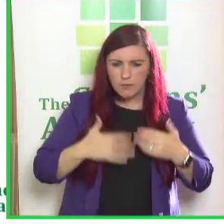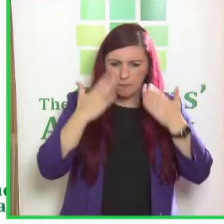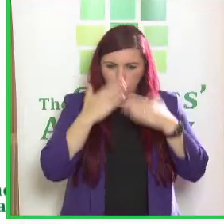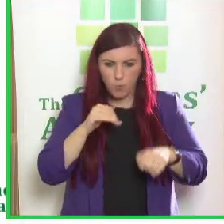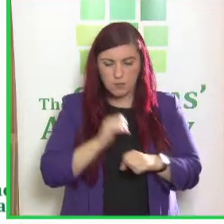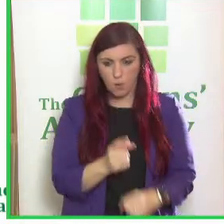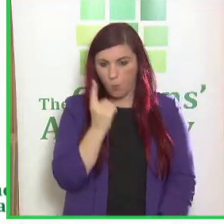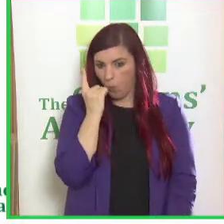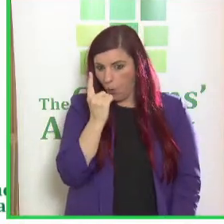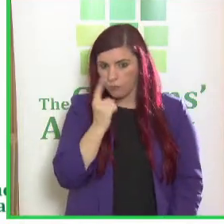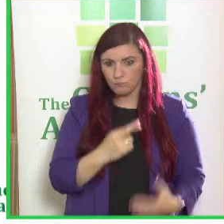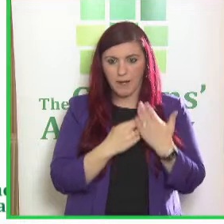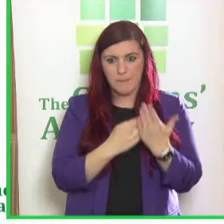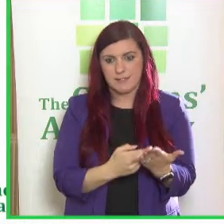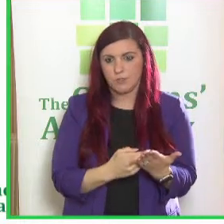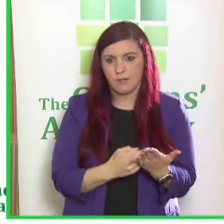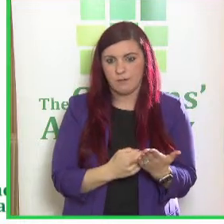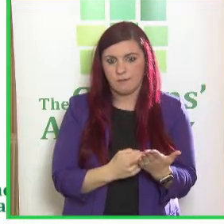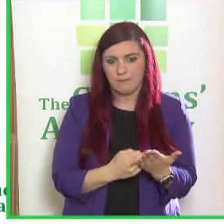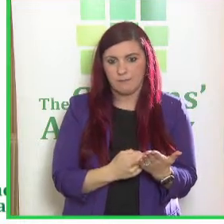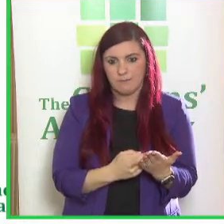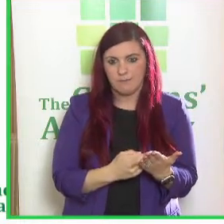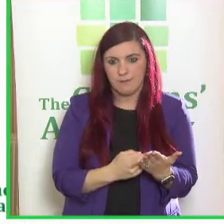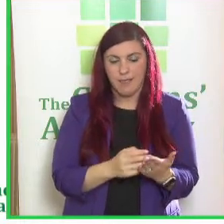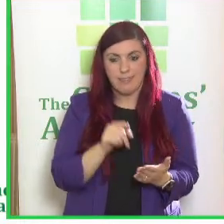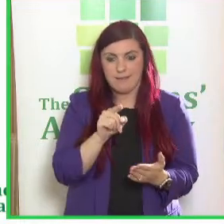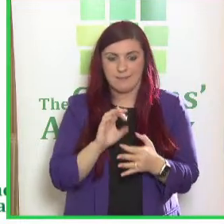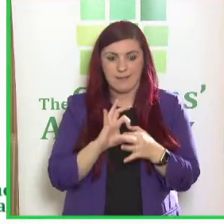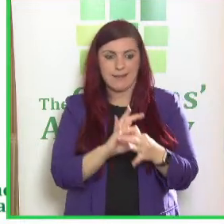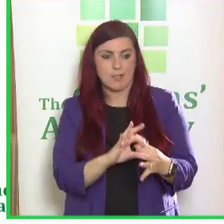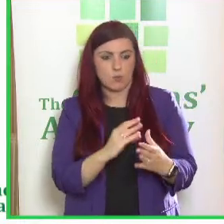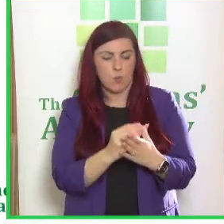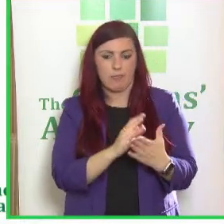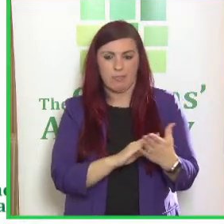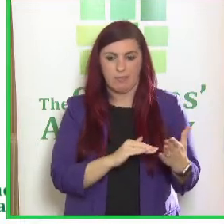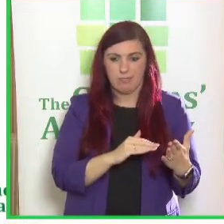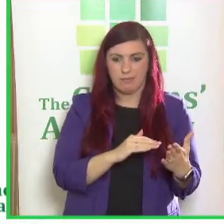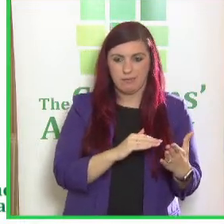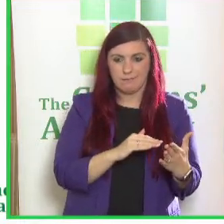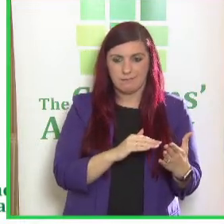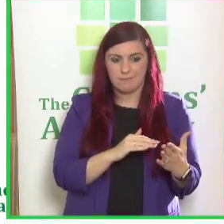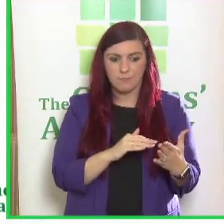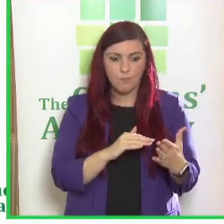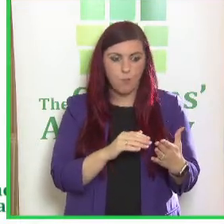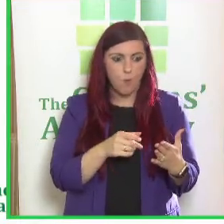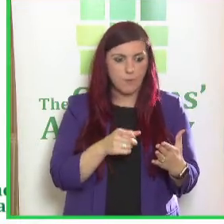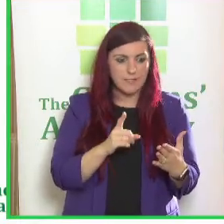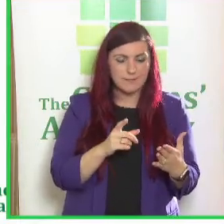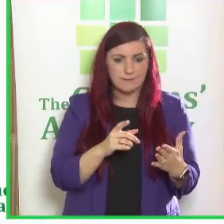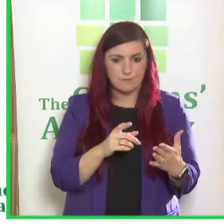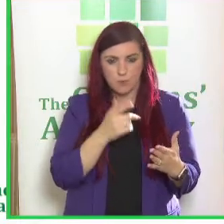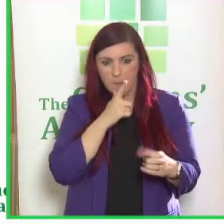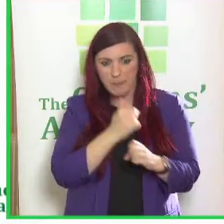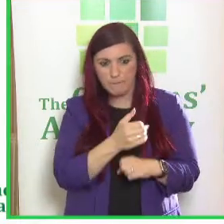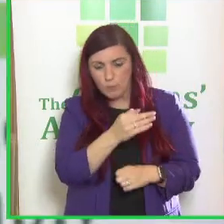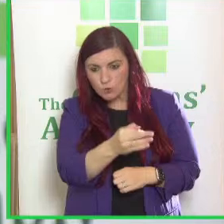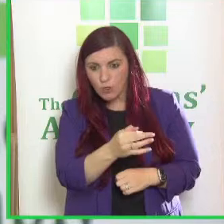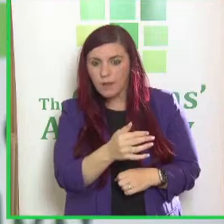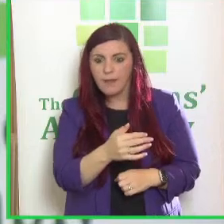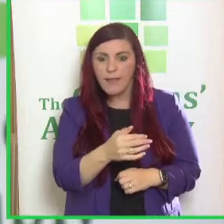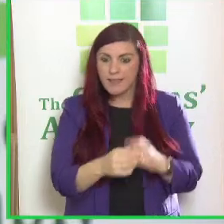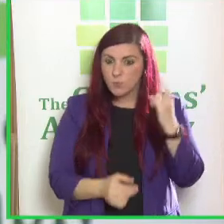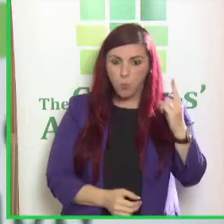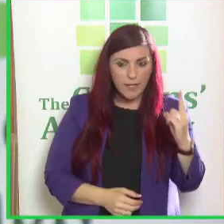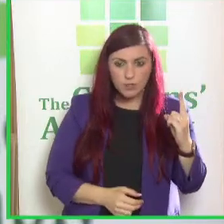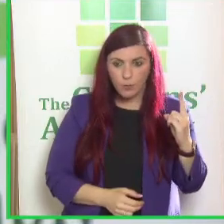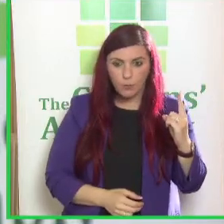one recommendation out of the 36, which relates to what is done for simple possession offences in the future. That is only one